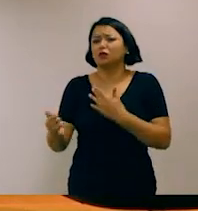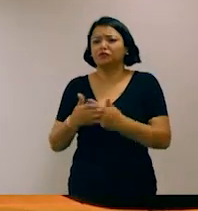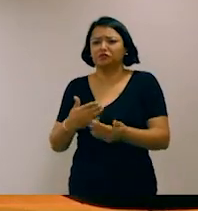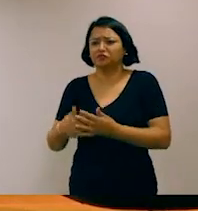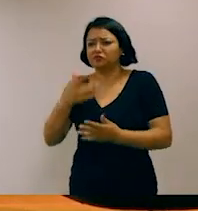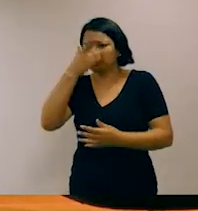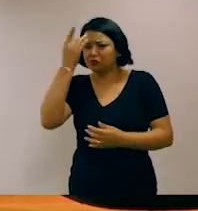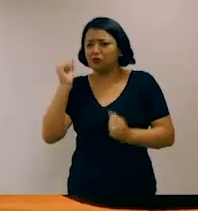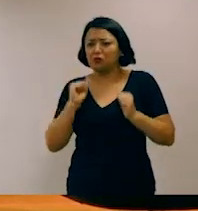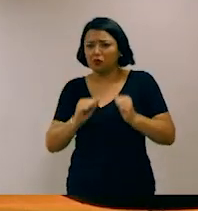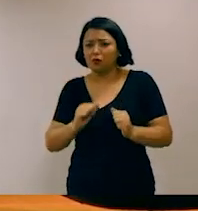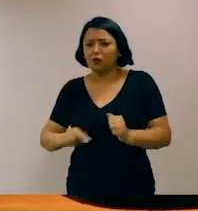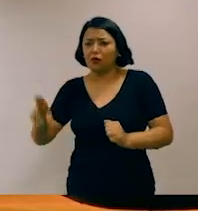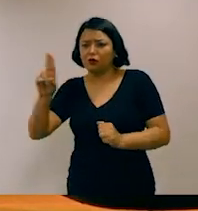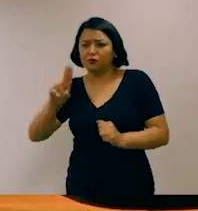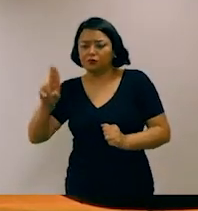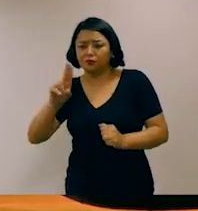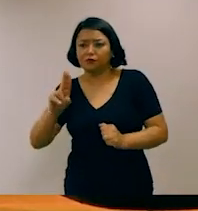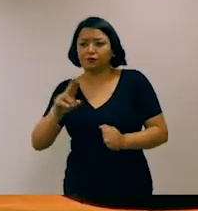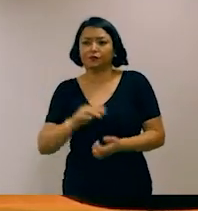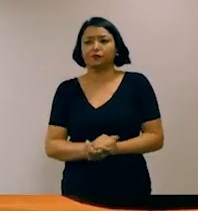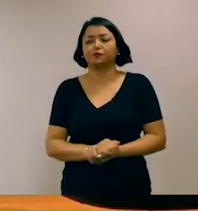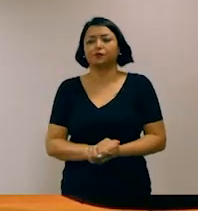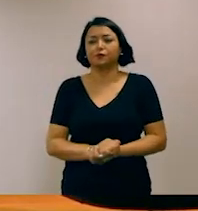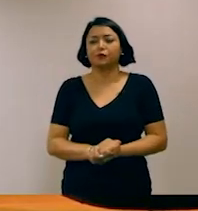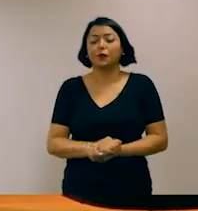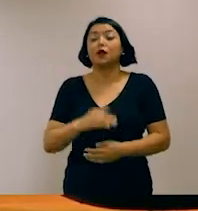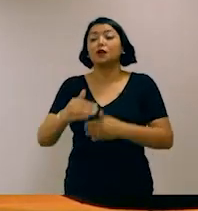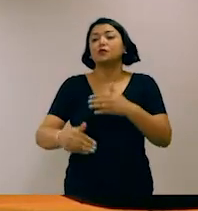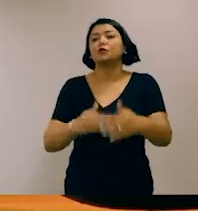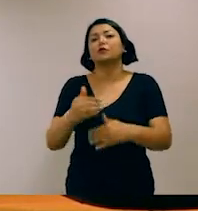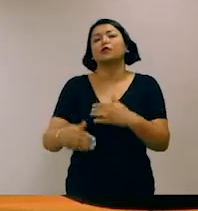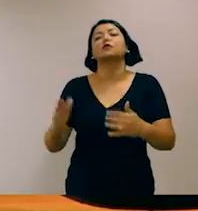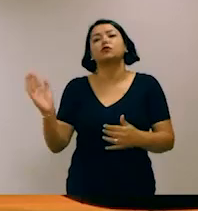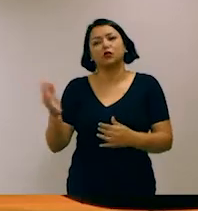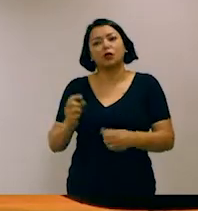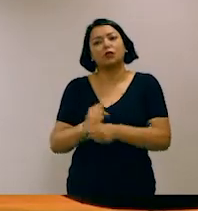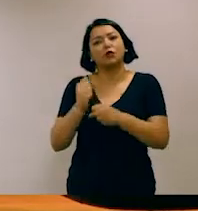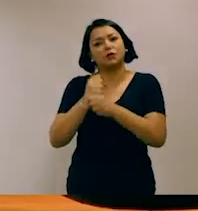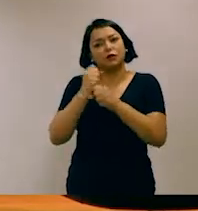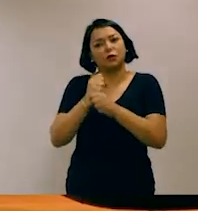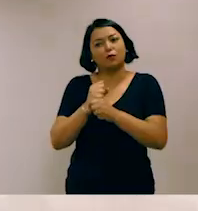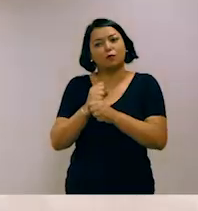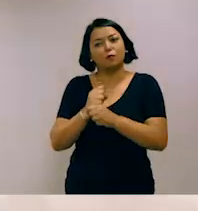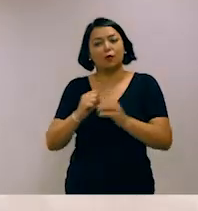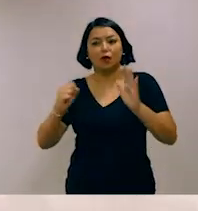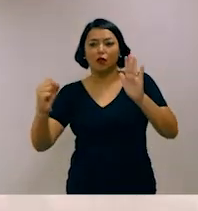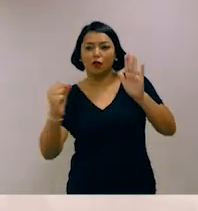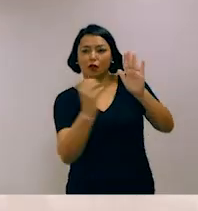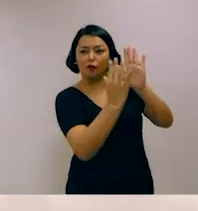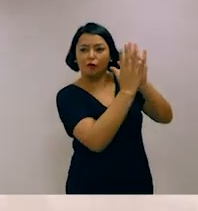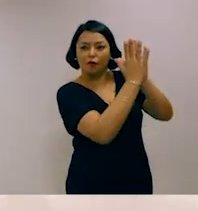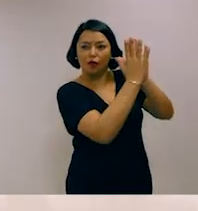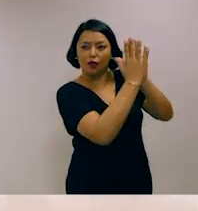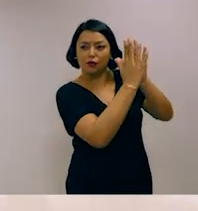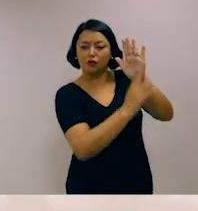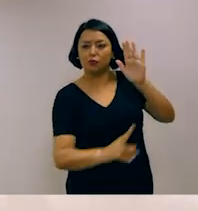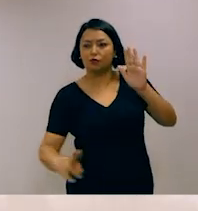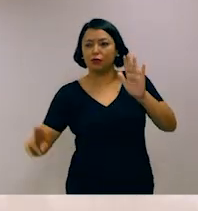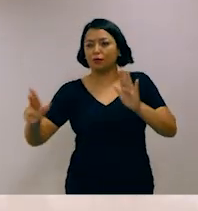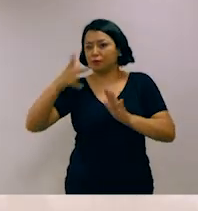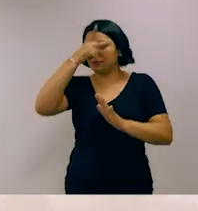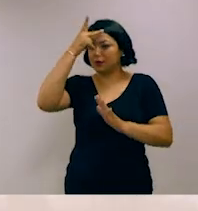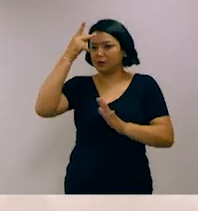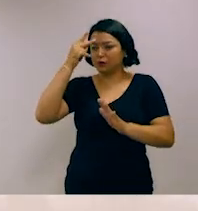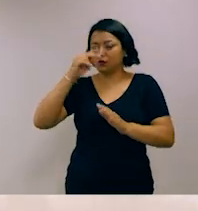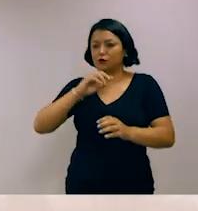underneath everything, or any user can use it and enjoy the options of the solution. So now we have an